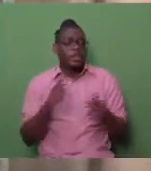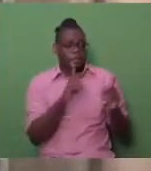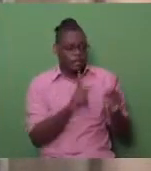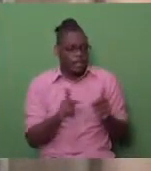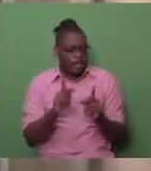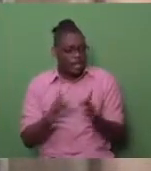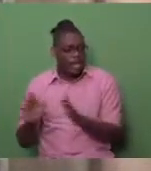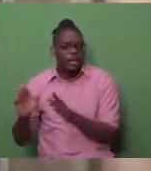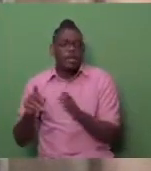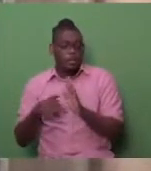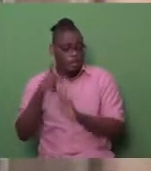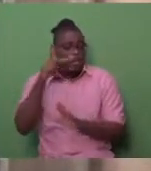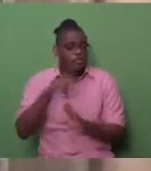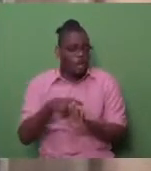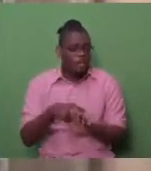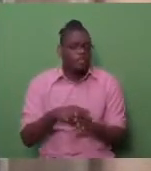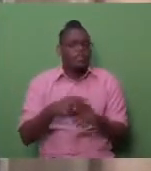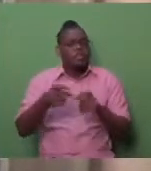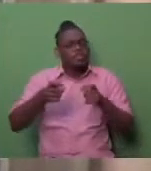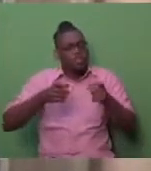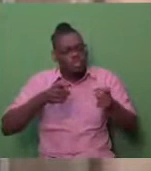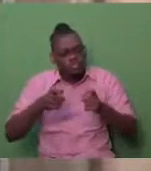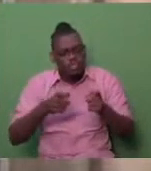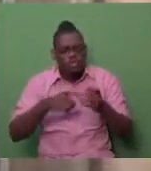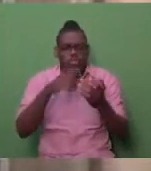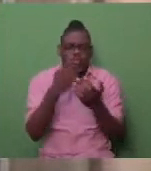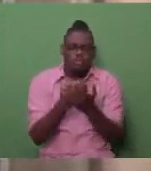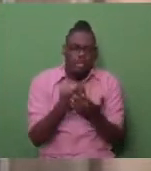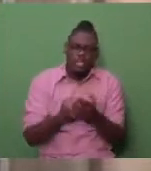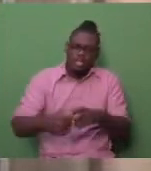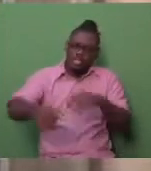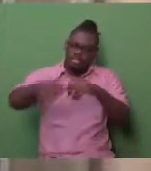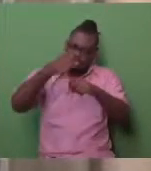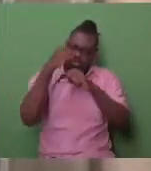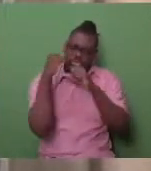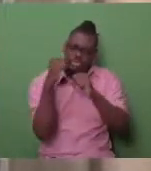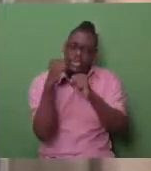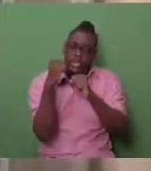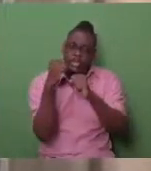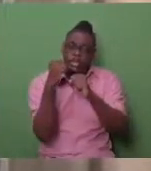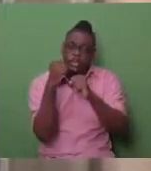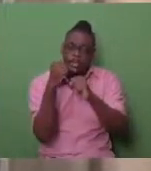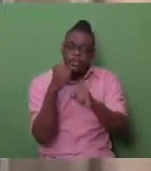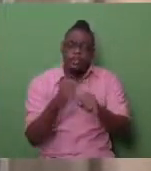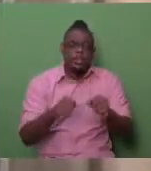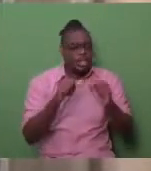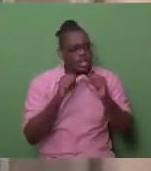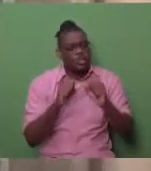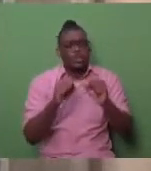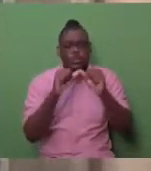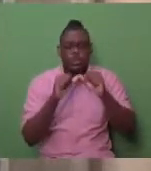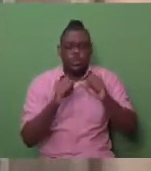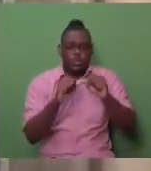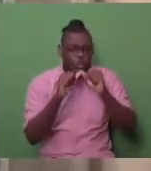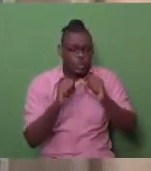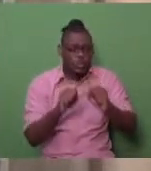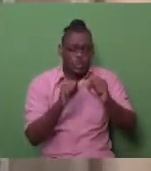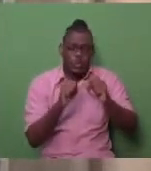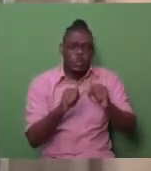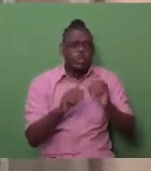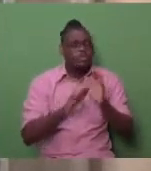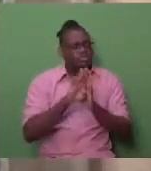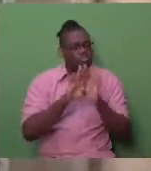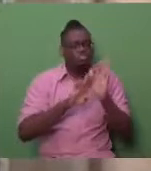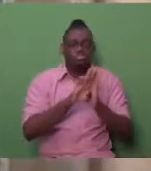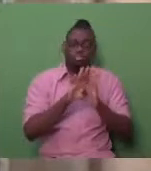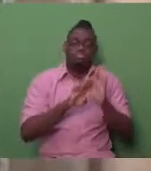sustainable development path. Our plan will create 50,000 new jobs. We did it before without a new tax, and